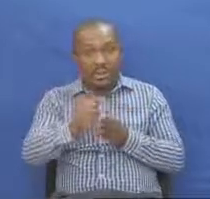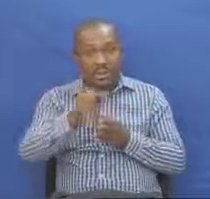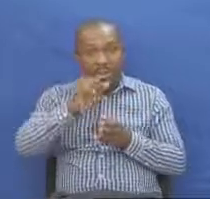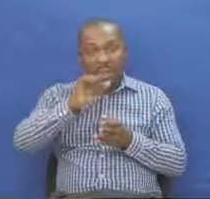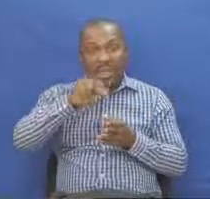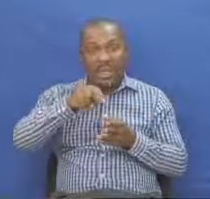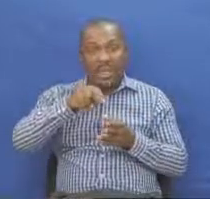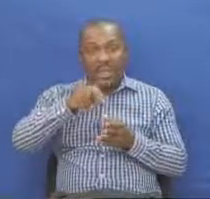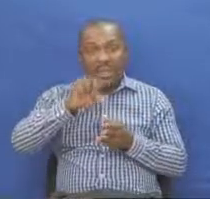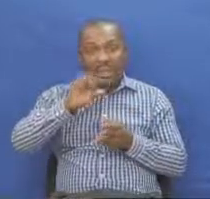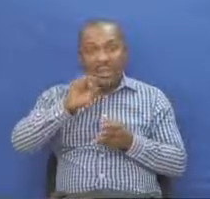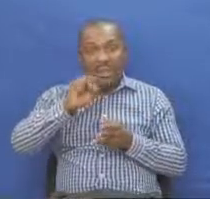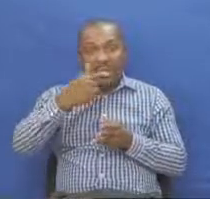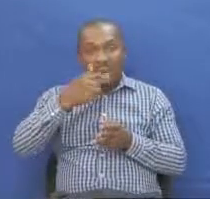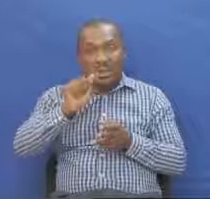an egg